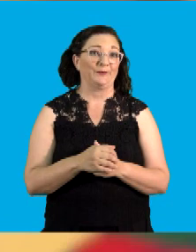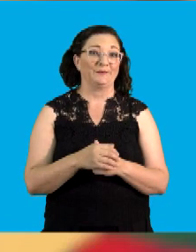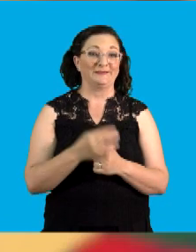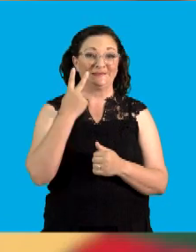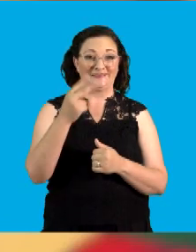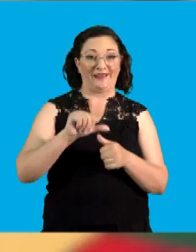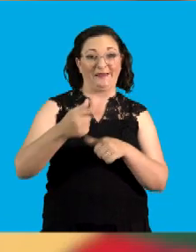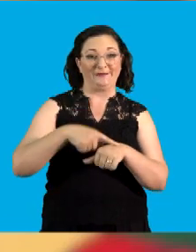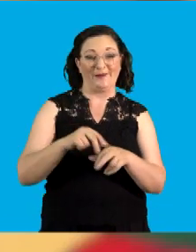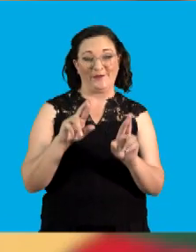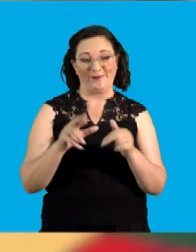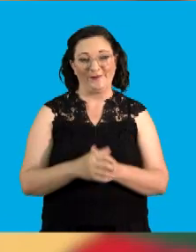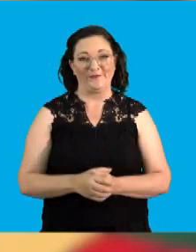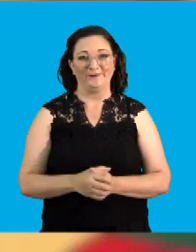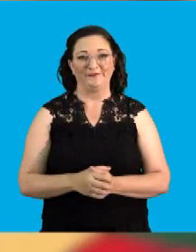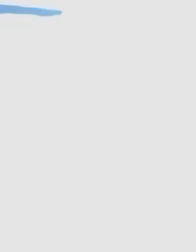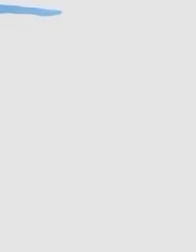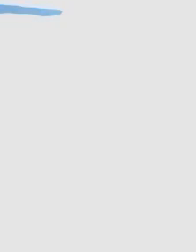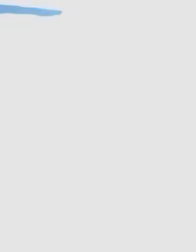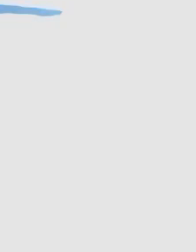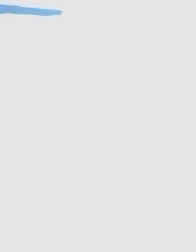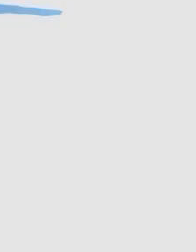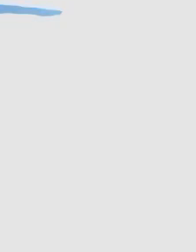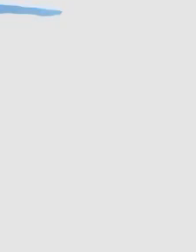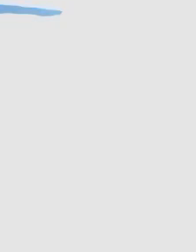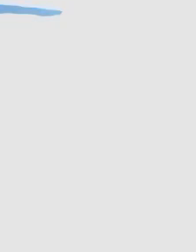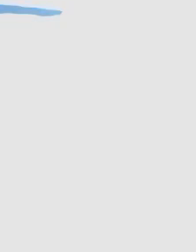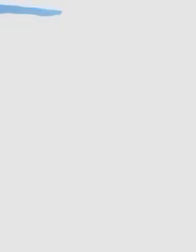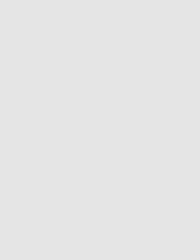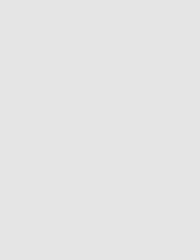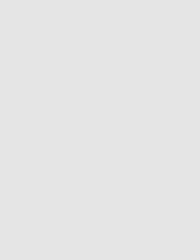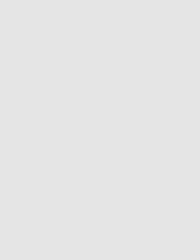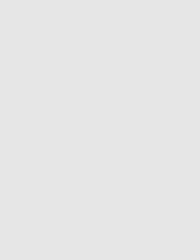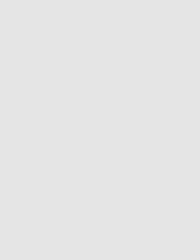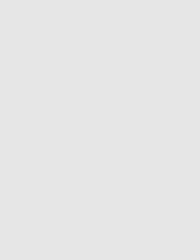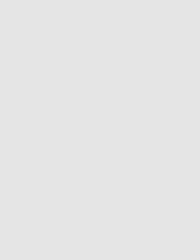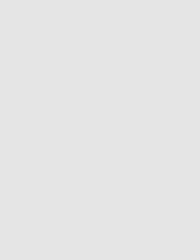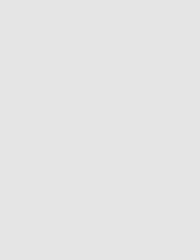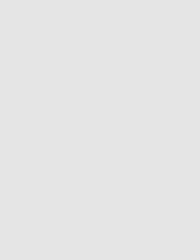and I hope to see you again next time. Thank you.